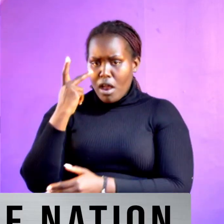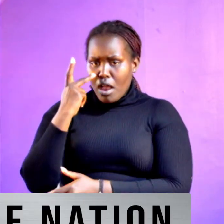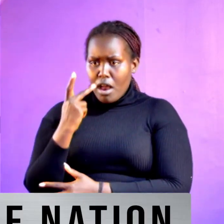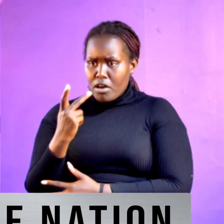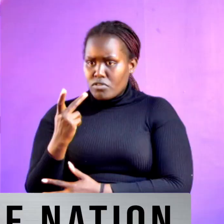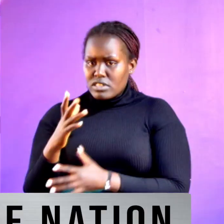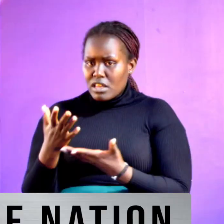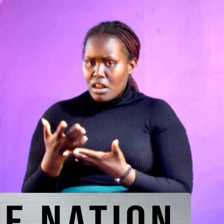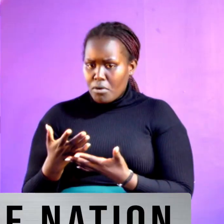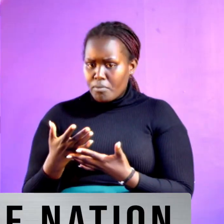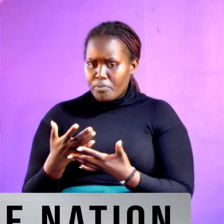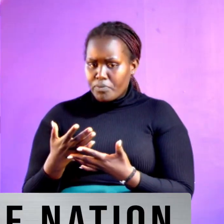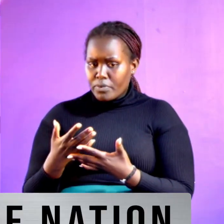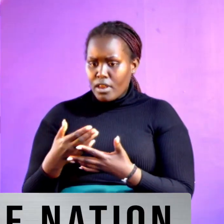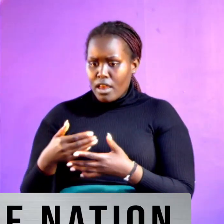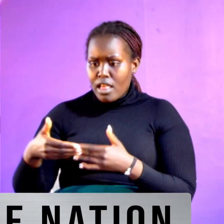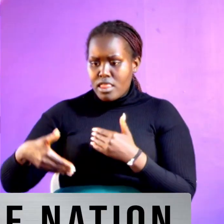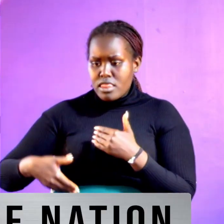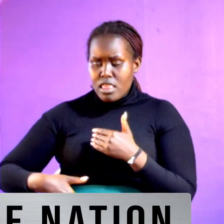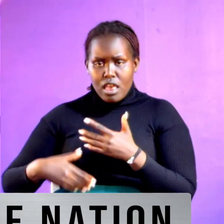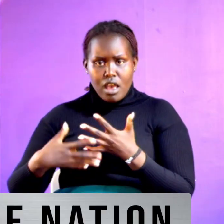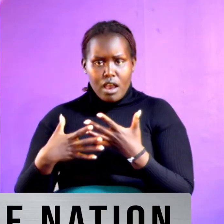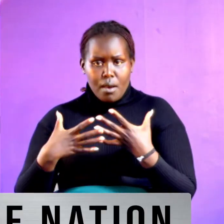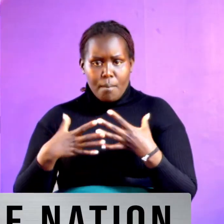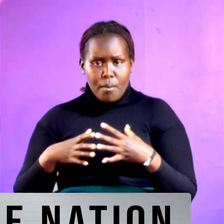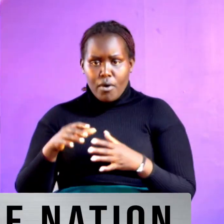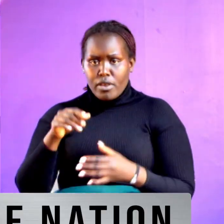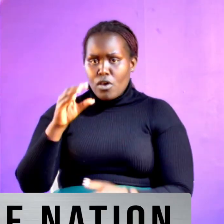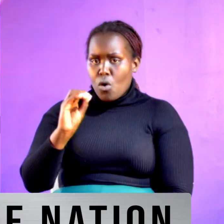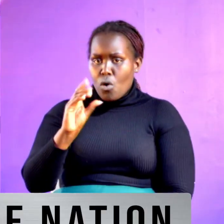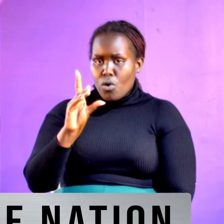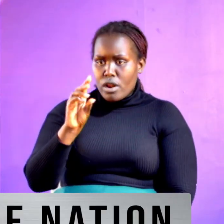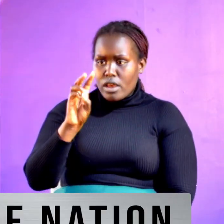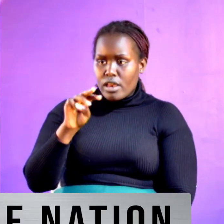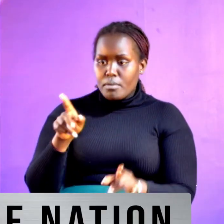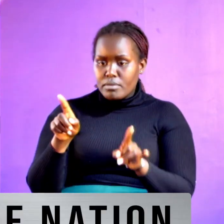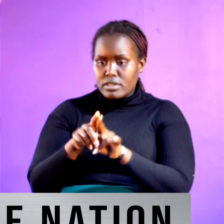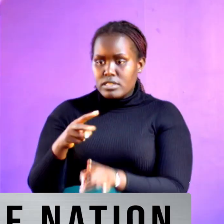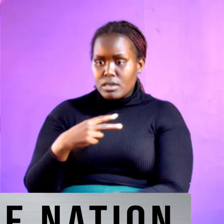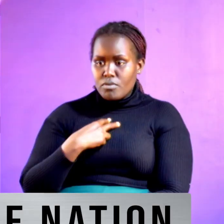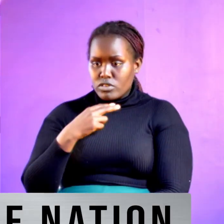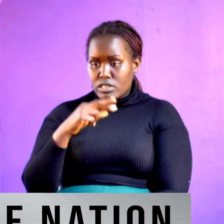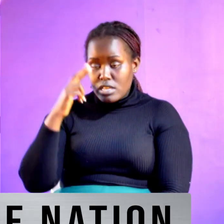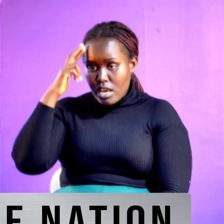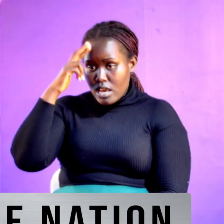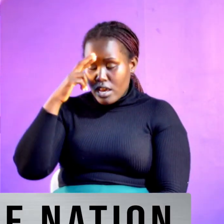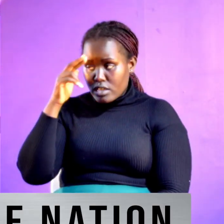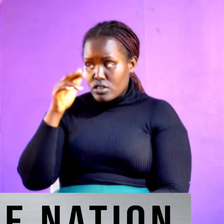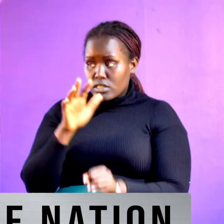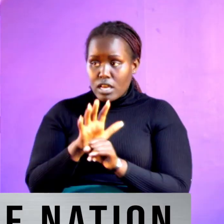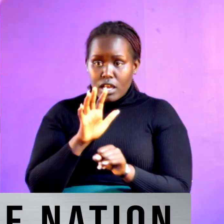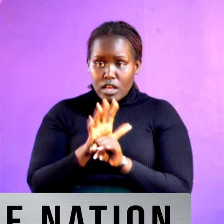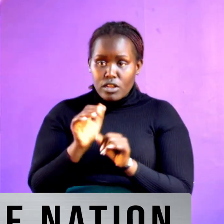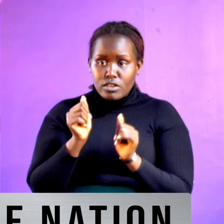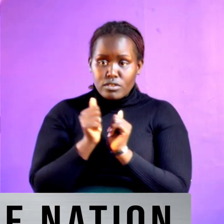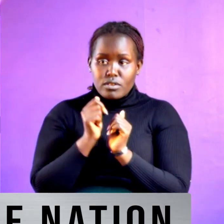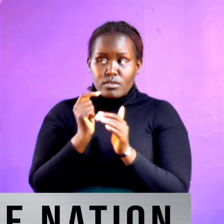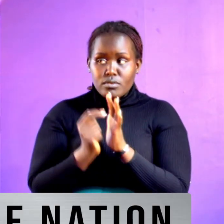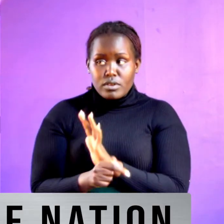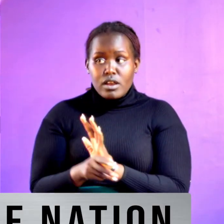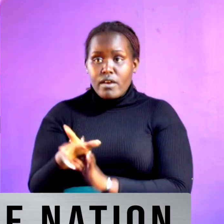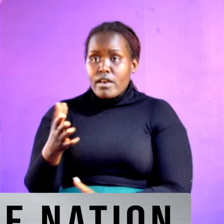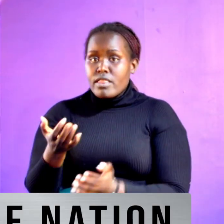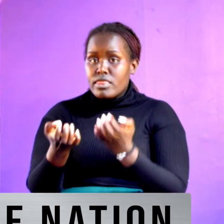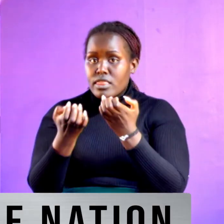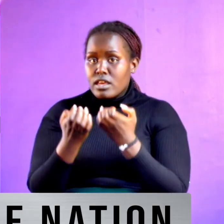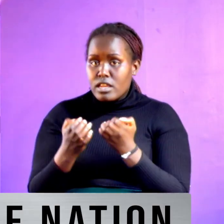as the young tax in the ODM. Right. So these dissent voices, I think, resonates a lot with the demands of the